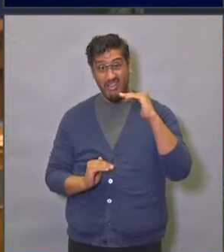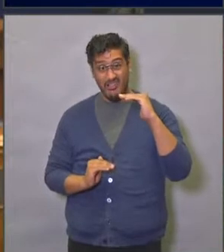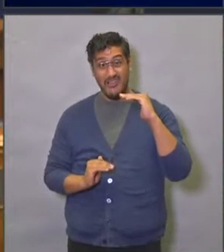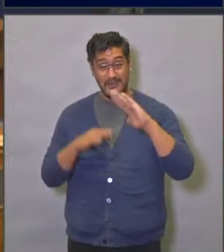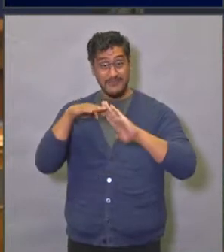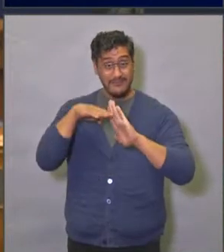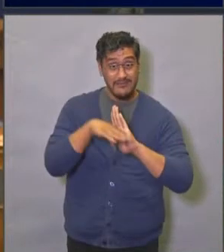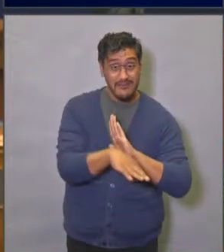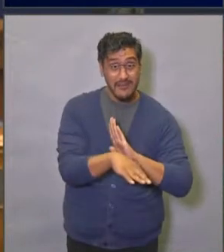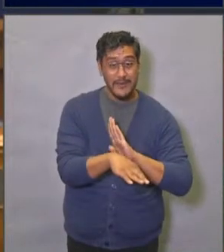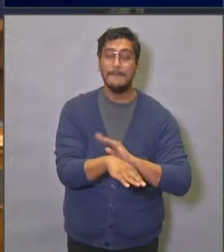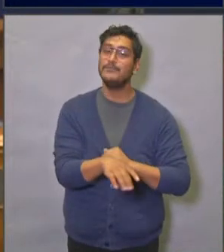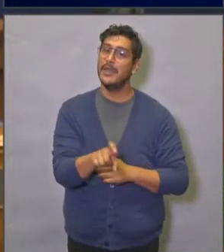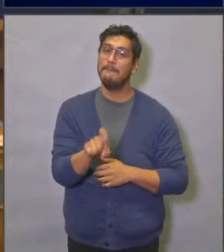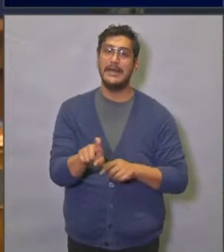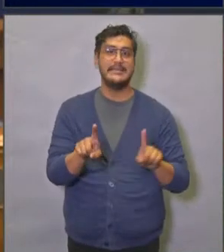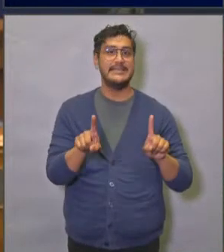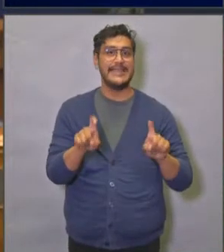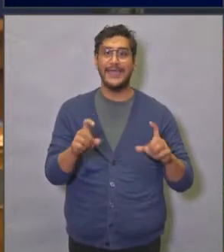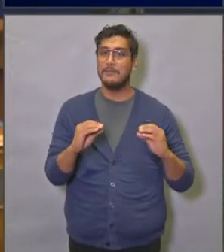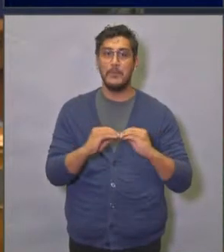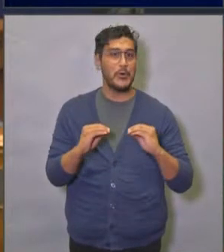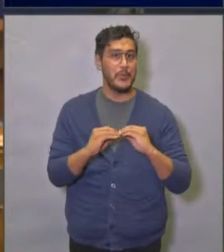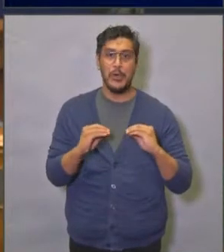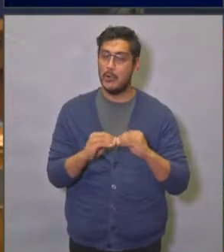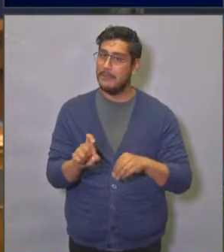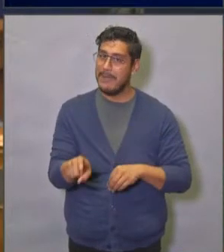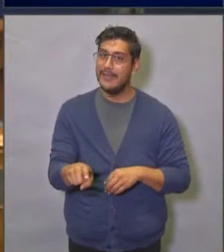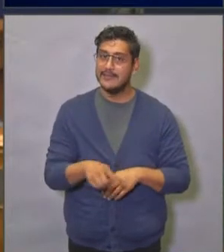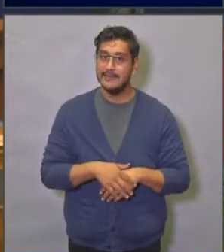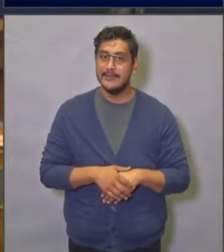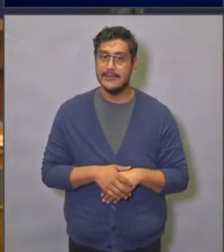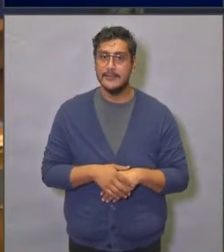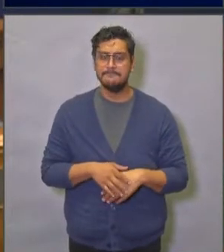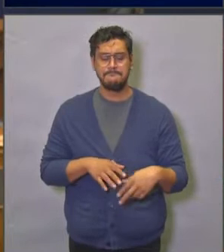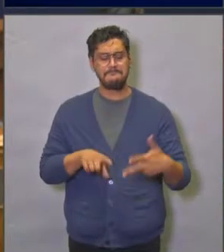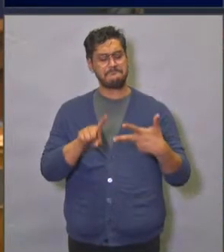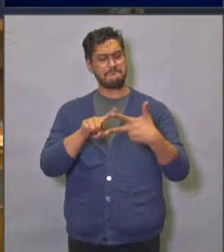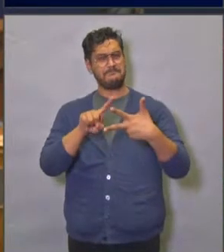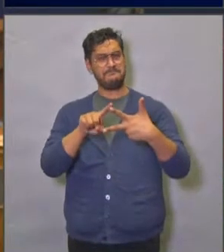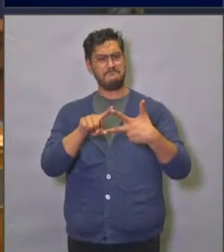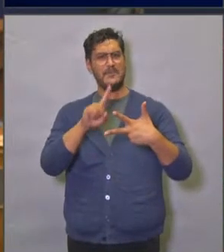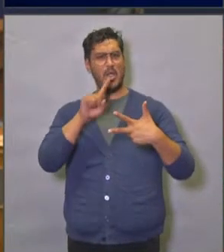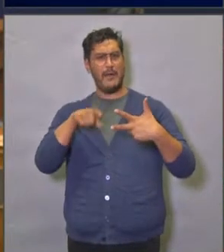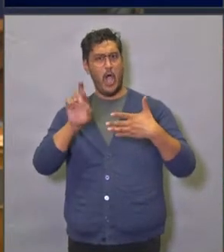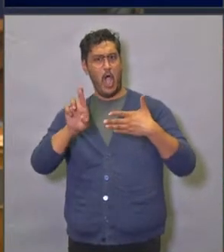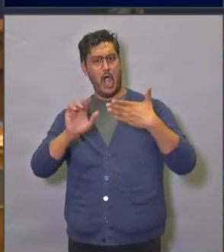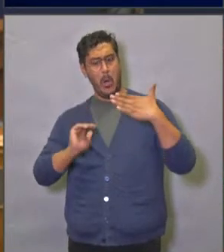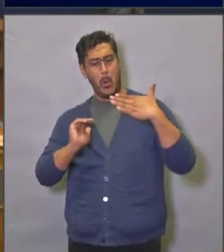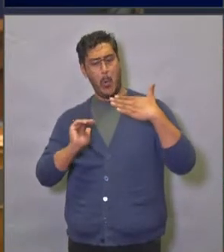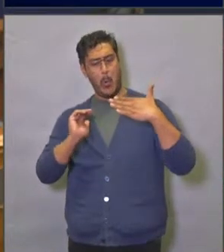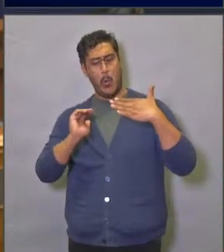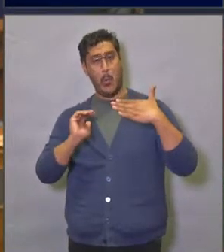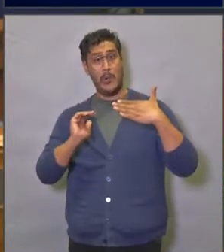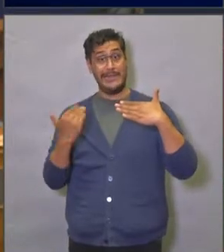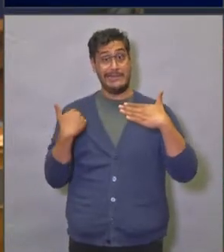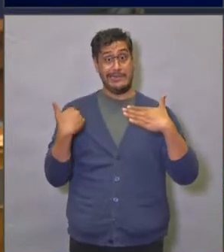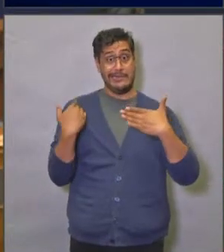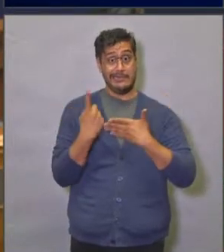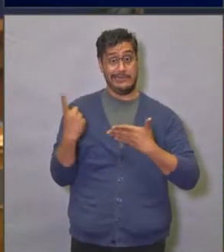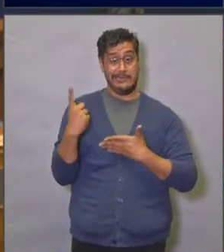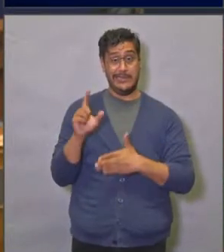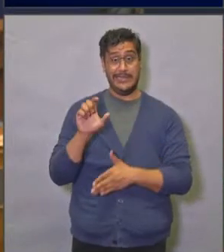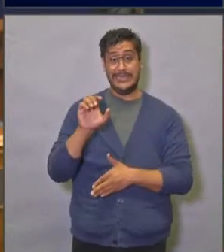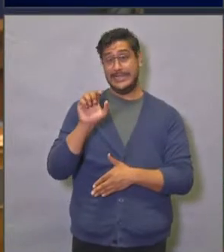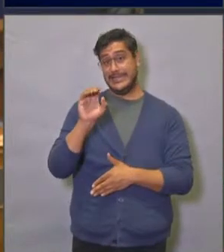to decline, we need the testing rate to stay high. On your second question for the R, last week I reported that the R was 0.95 with a